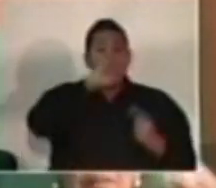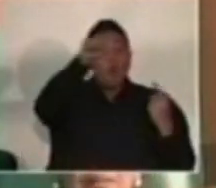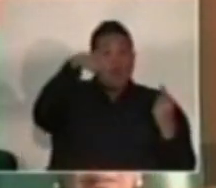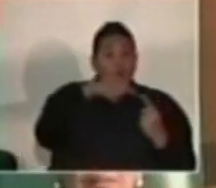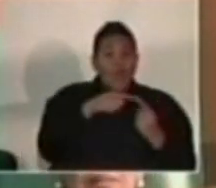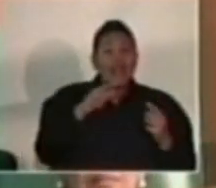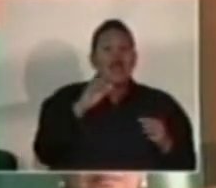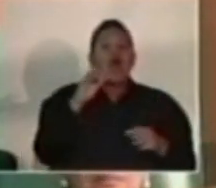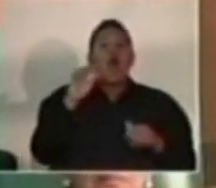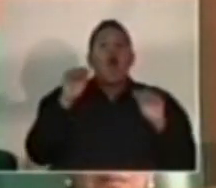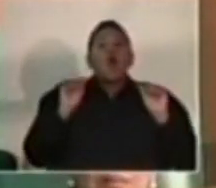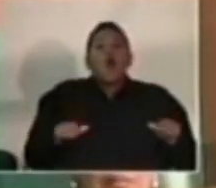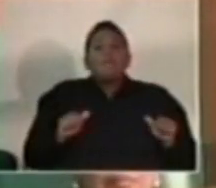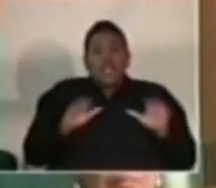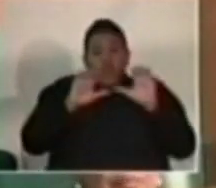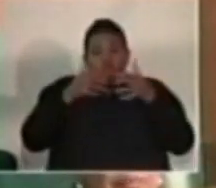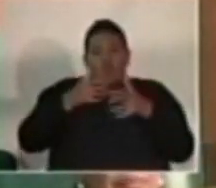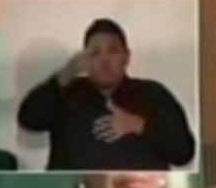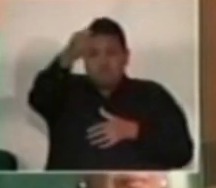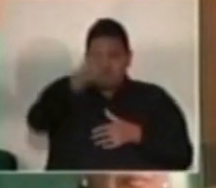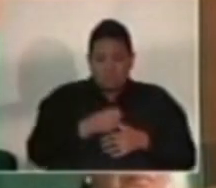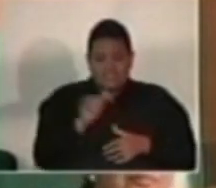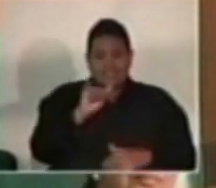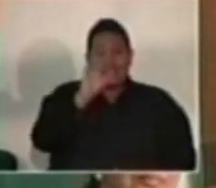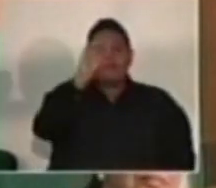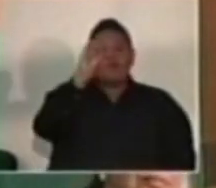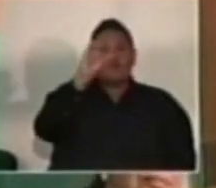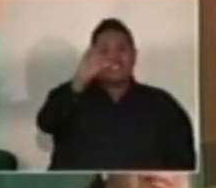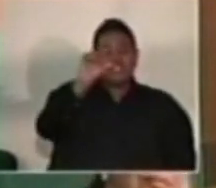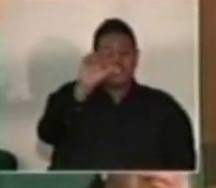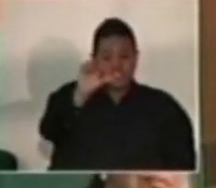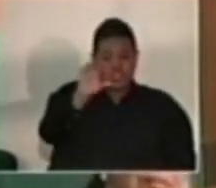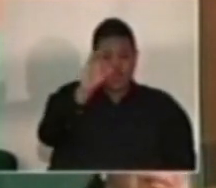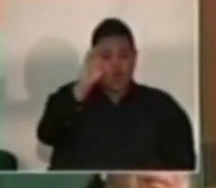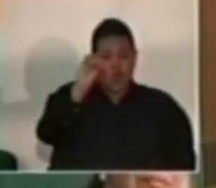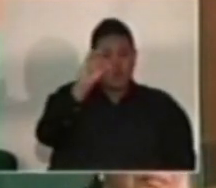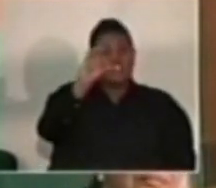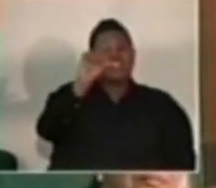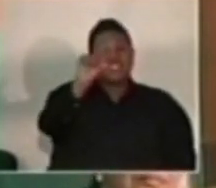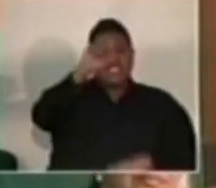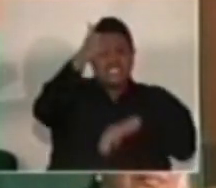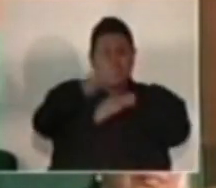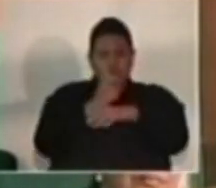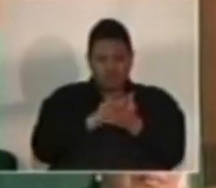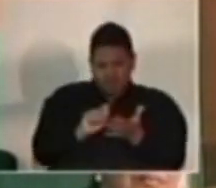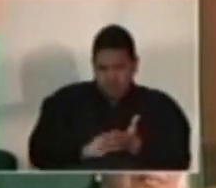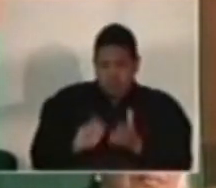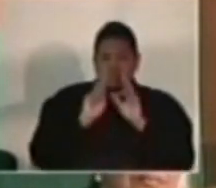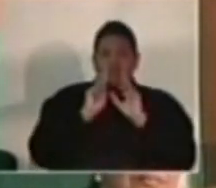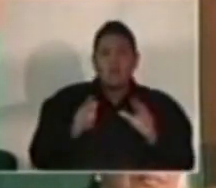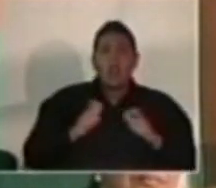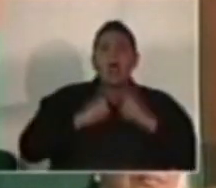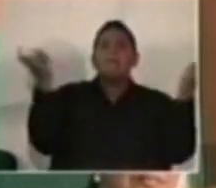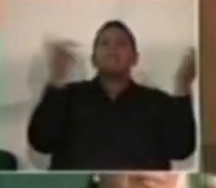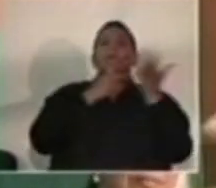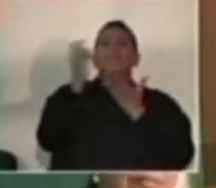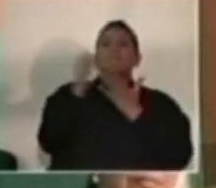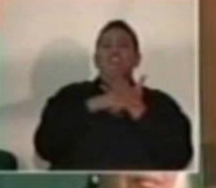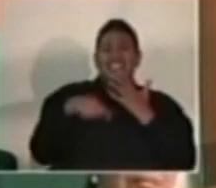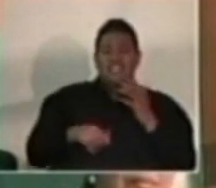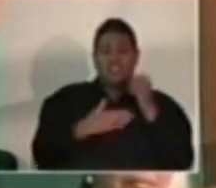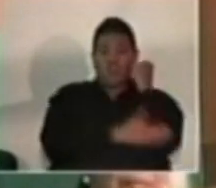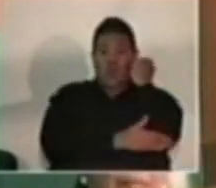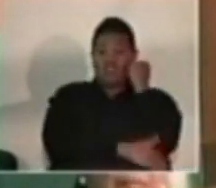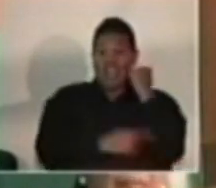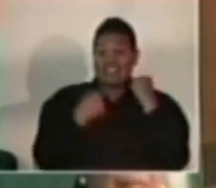a competent body, such as the OCG, tables a report on a major project of this country and says to